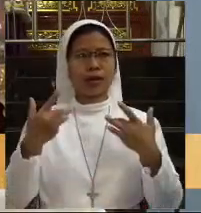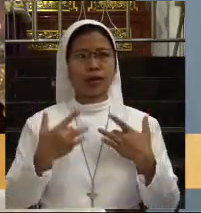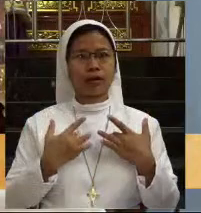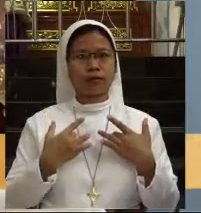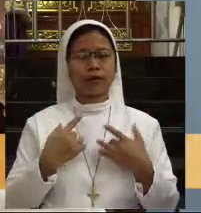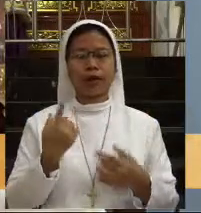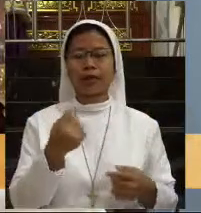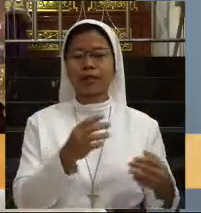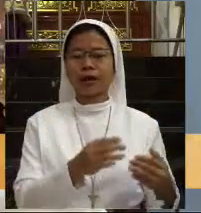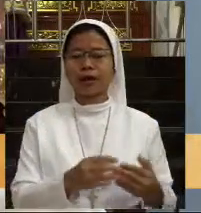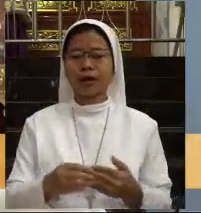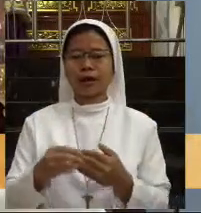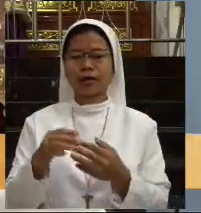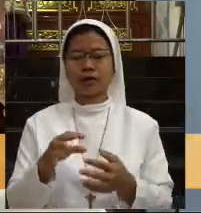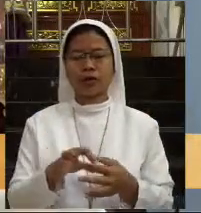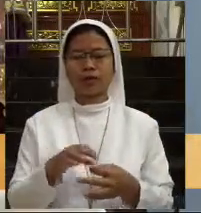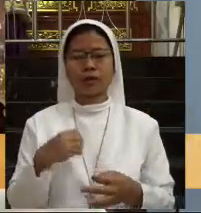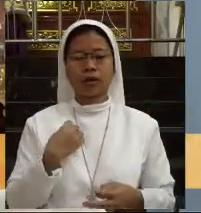our spirituality.